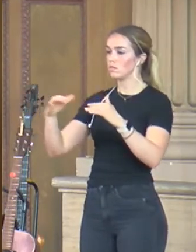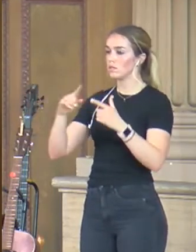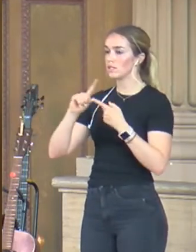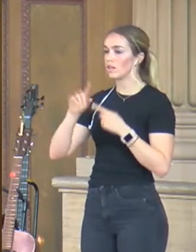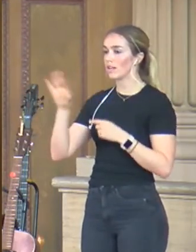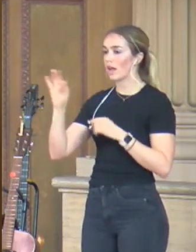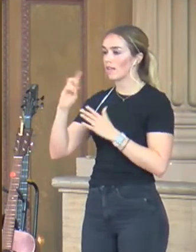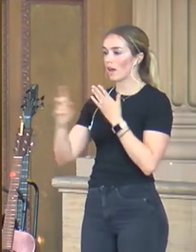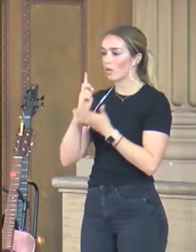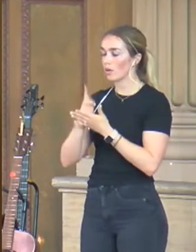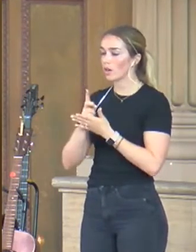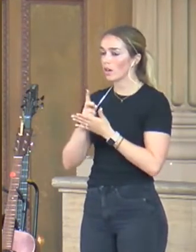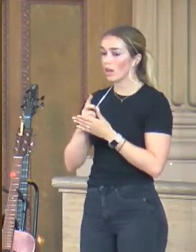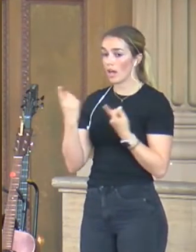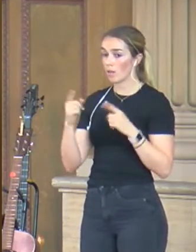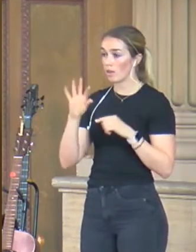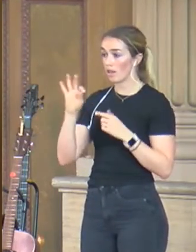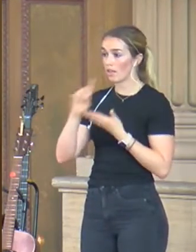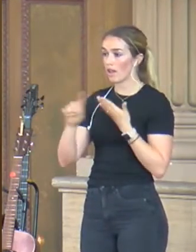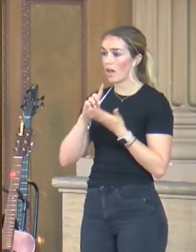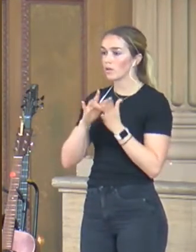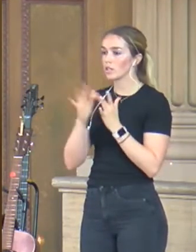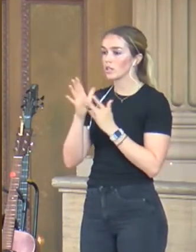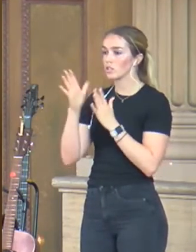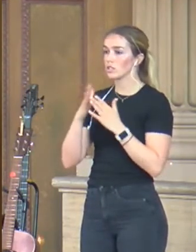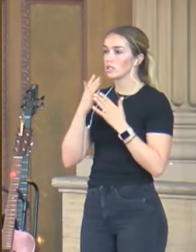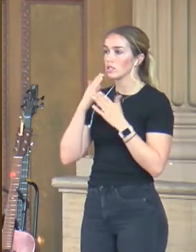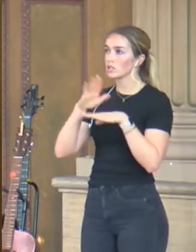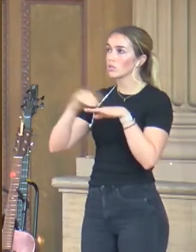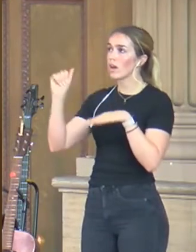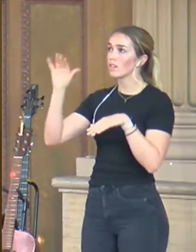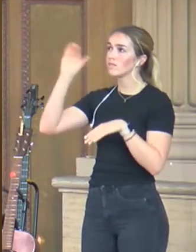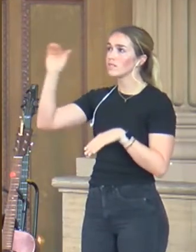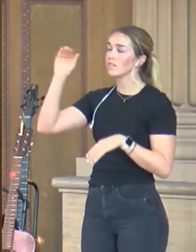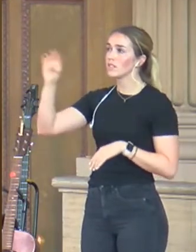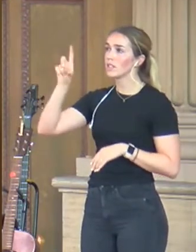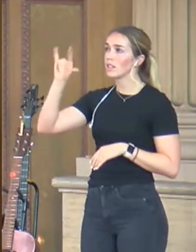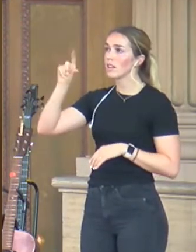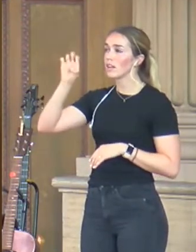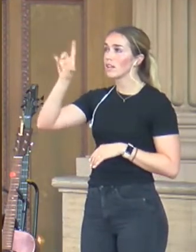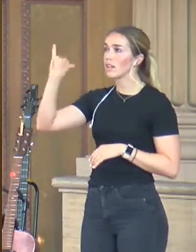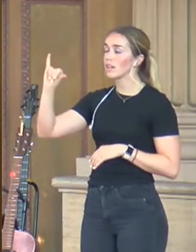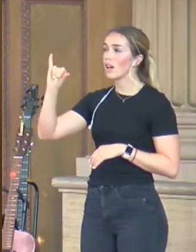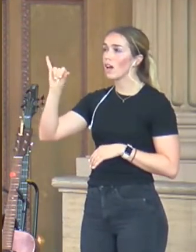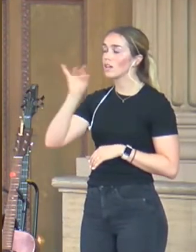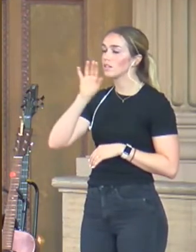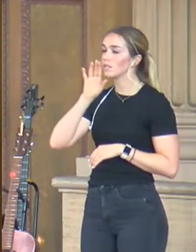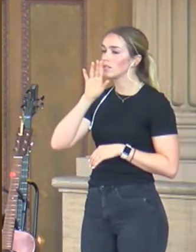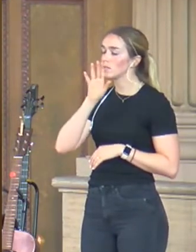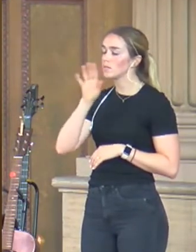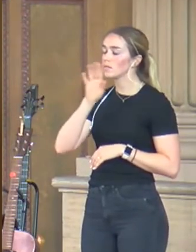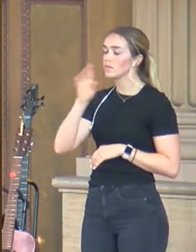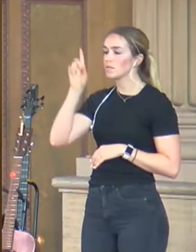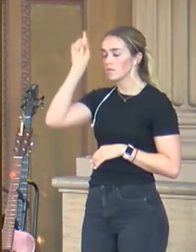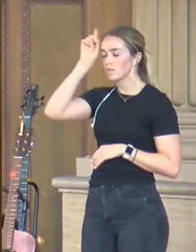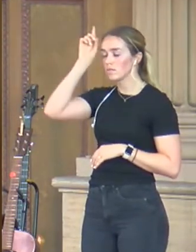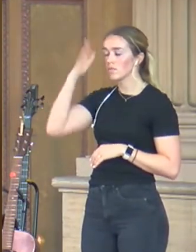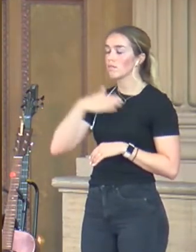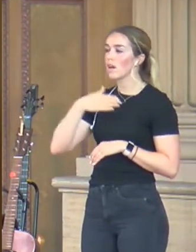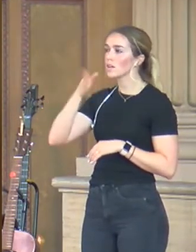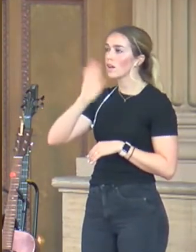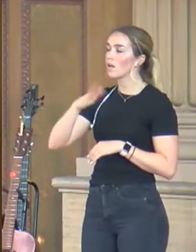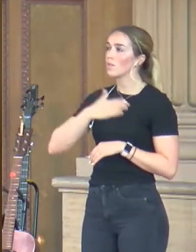hour. And about the ninth hour Jesus cried out with a loud voice saying, Eli, Eli, lemma sabachthani? That is, my God,